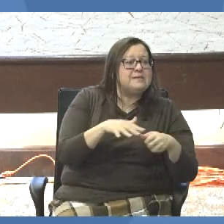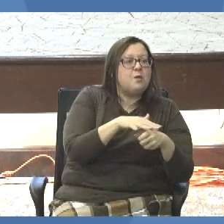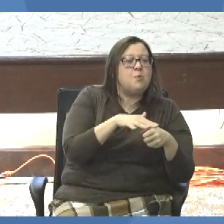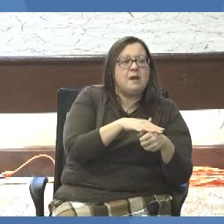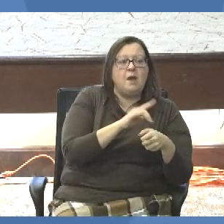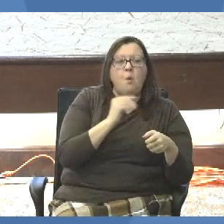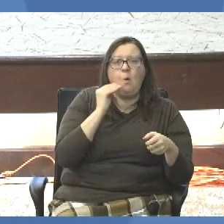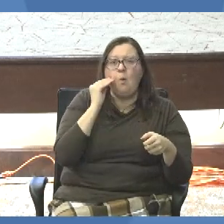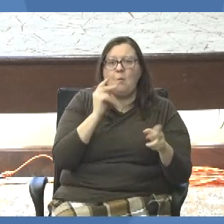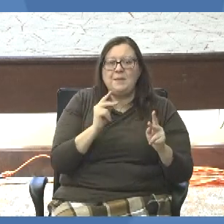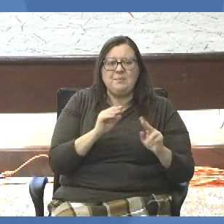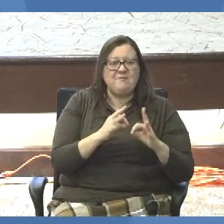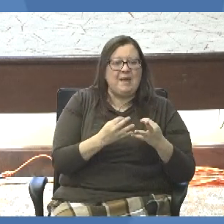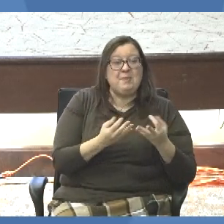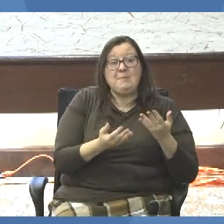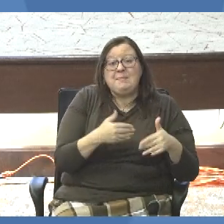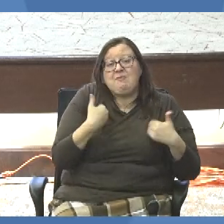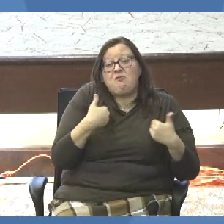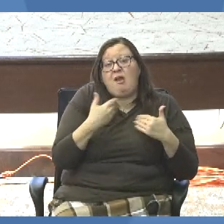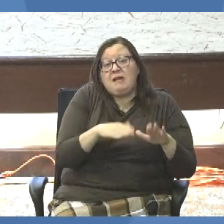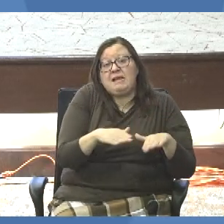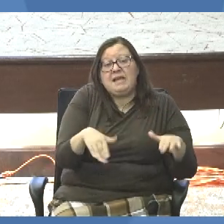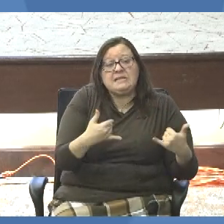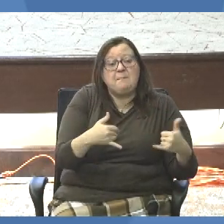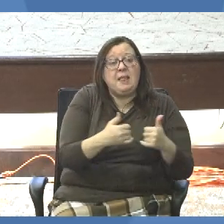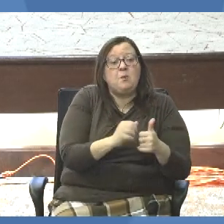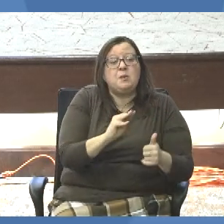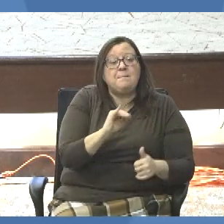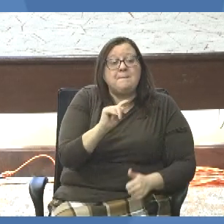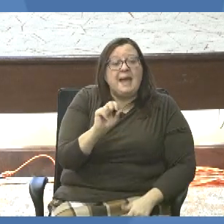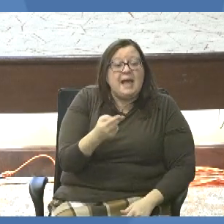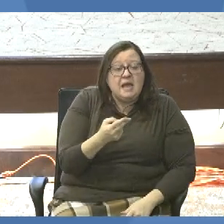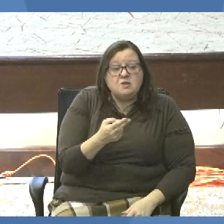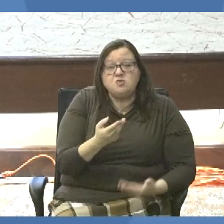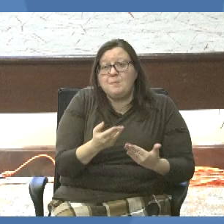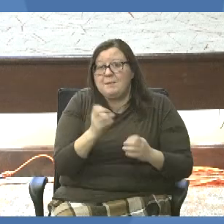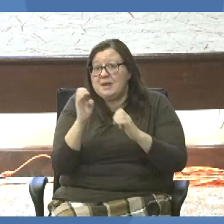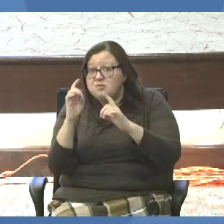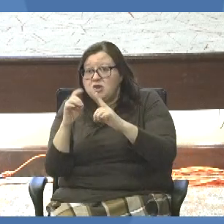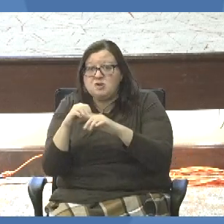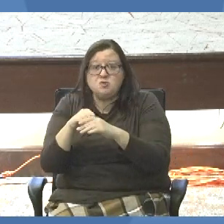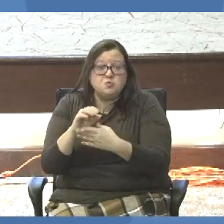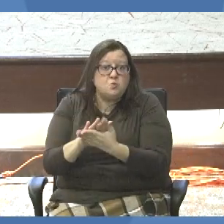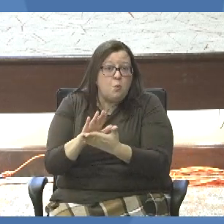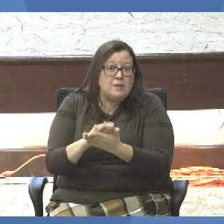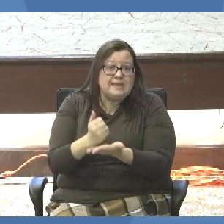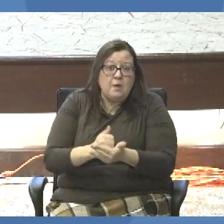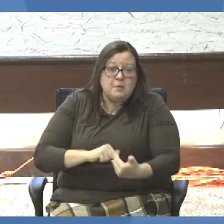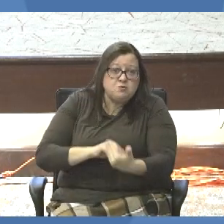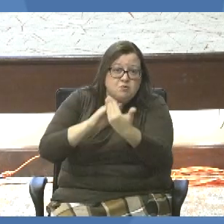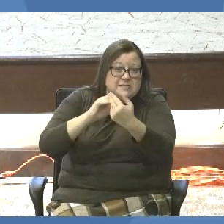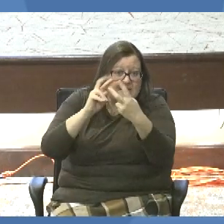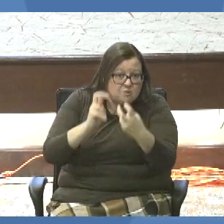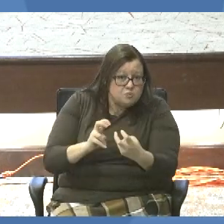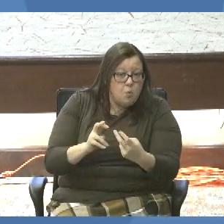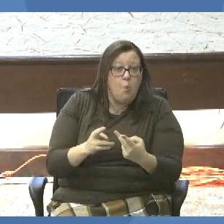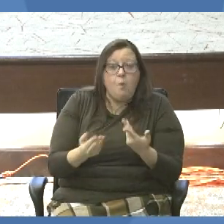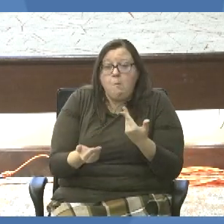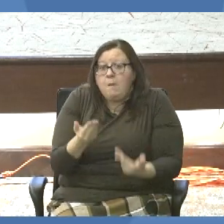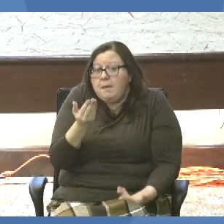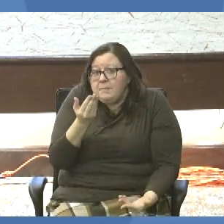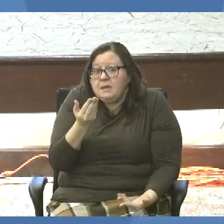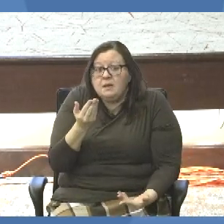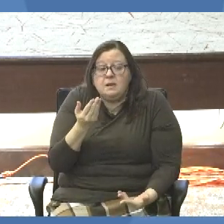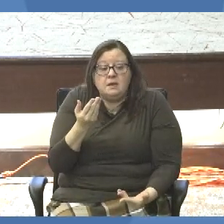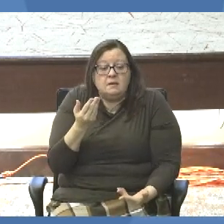that unfortunately might be playing with matches? Can we do some community education in the schools to address that? Or is this something even